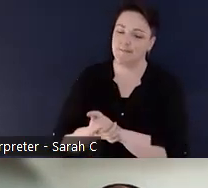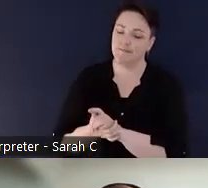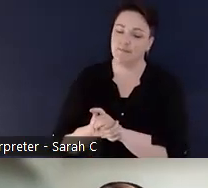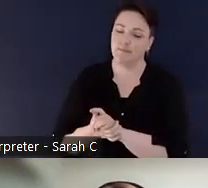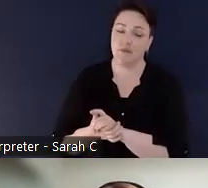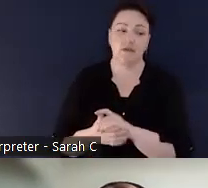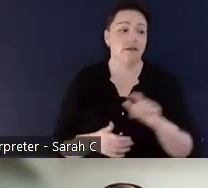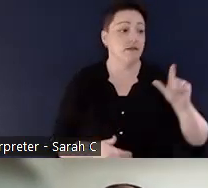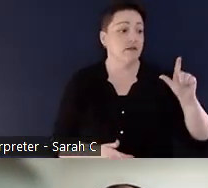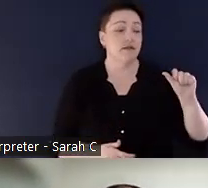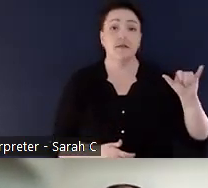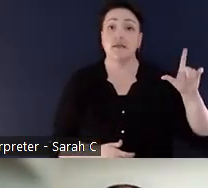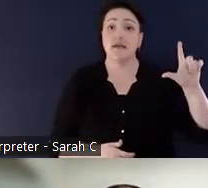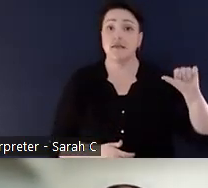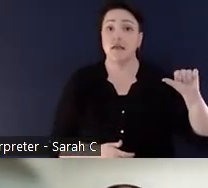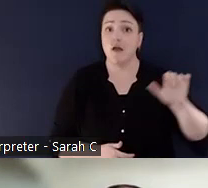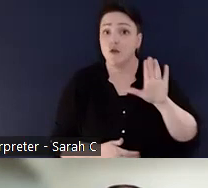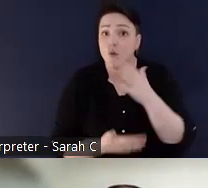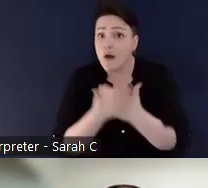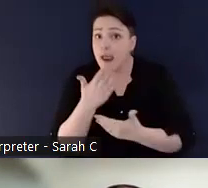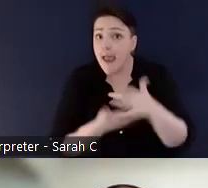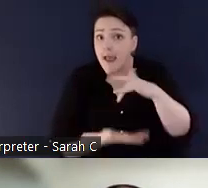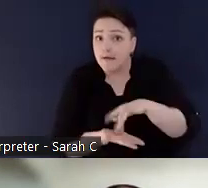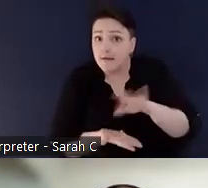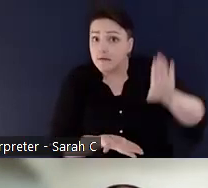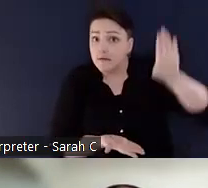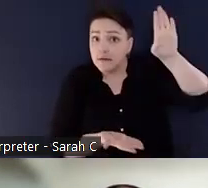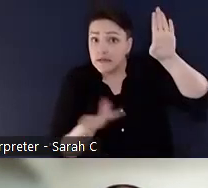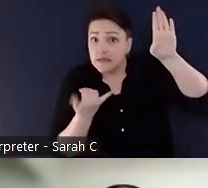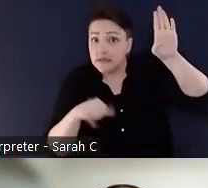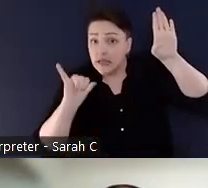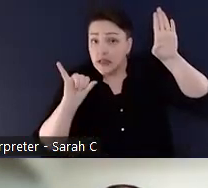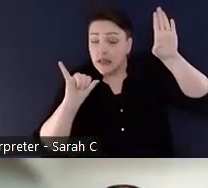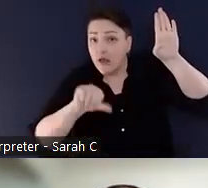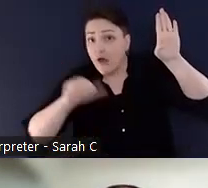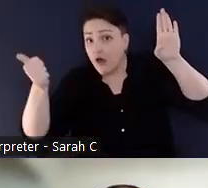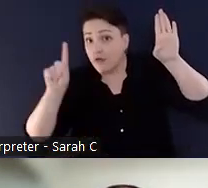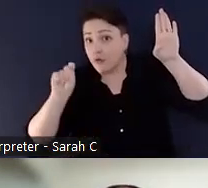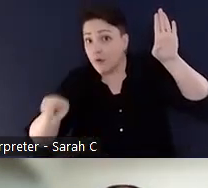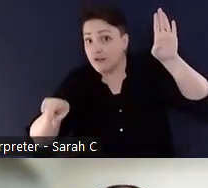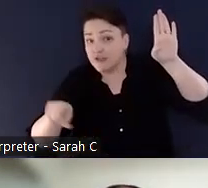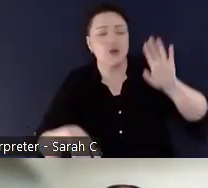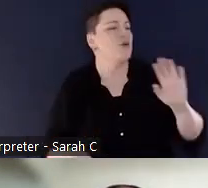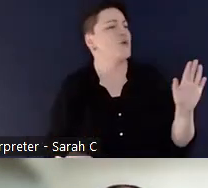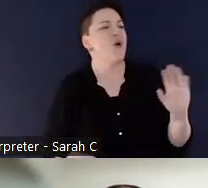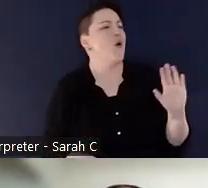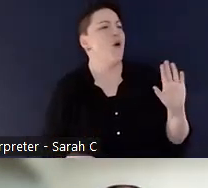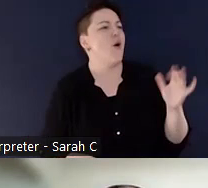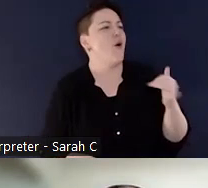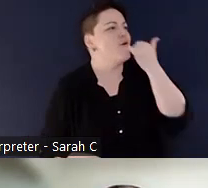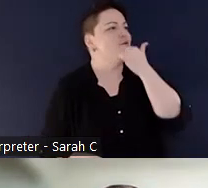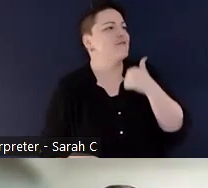Layla's hand is up. I don't know if you have another question, Layla, or if No, that's it's just from the last time. So Okay.